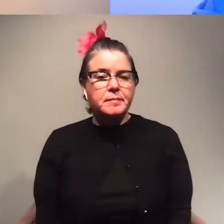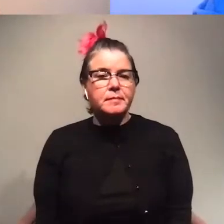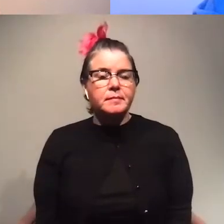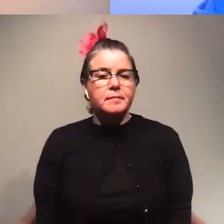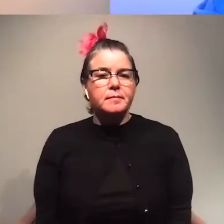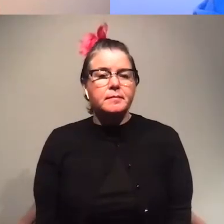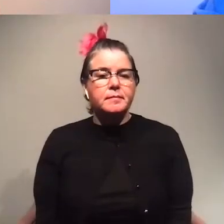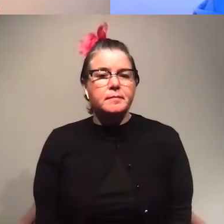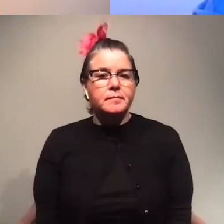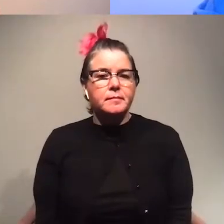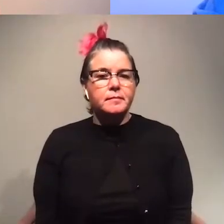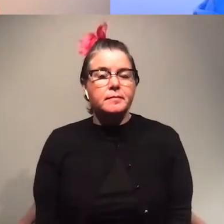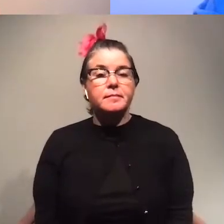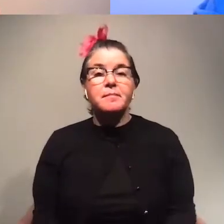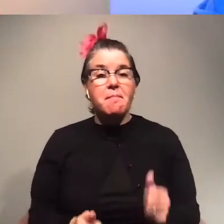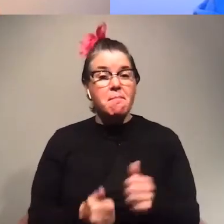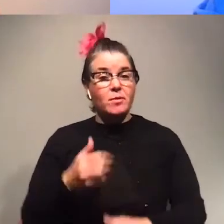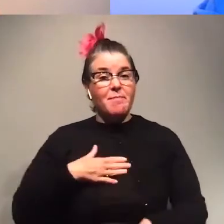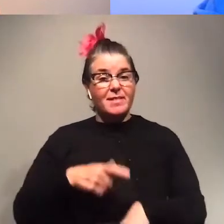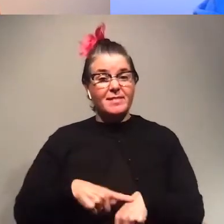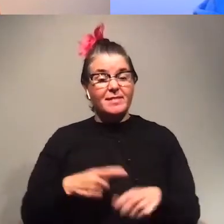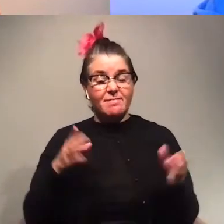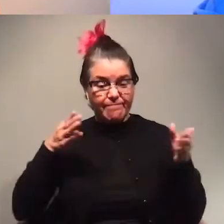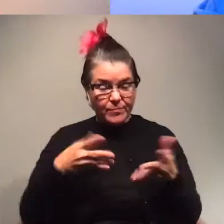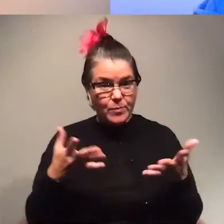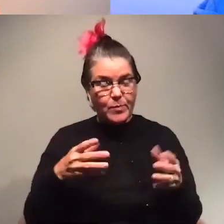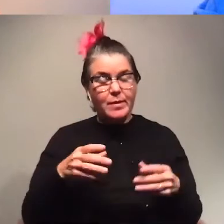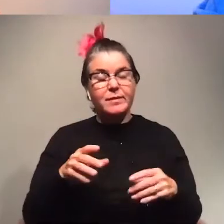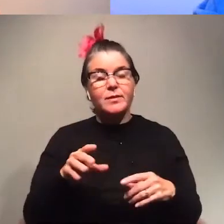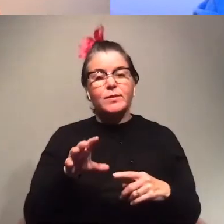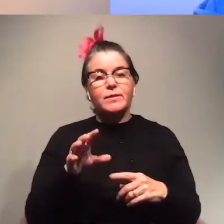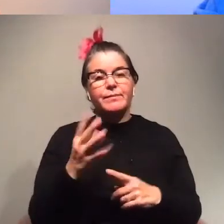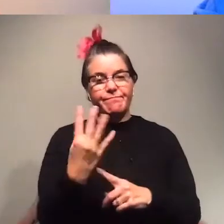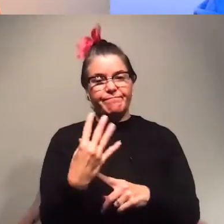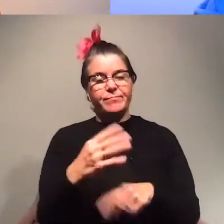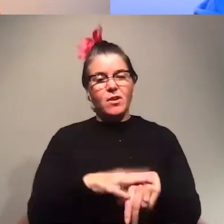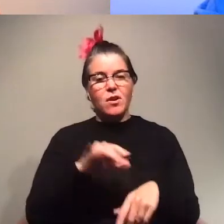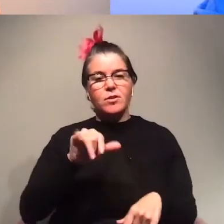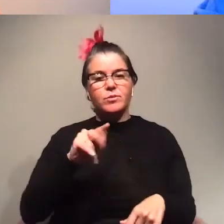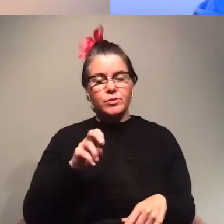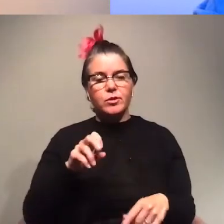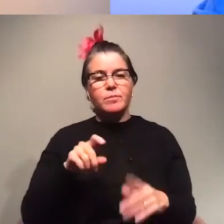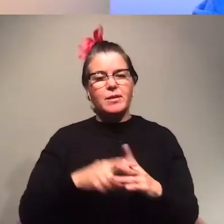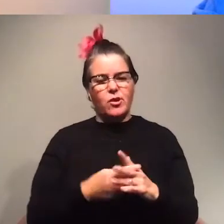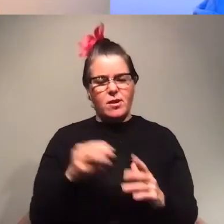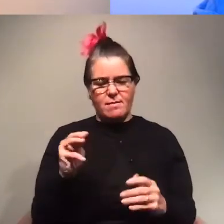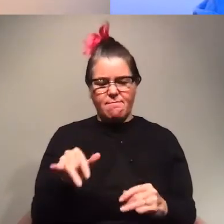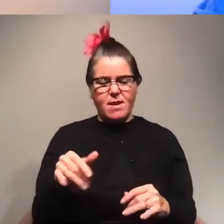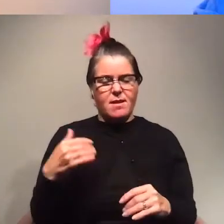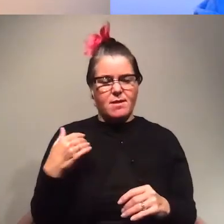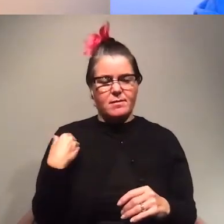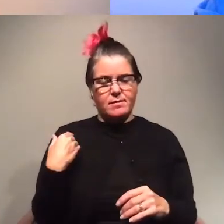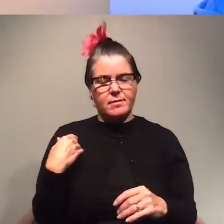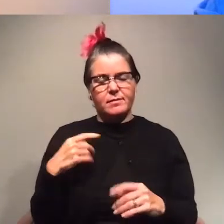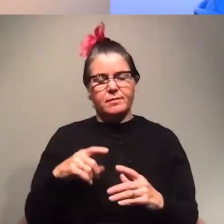My The majority of my time these days is making those videos on YouTube. I think I started in May when I started my YouTube